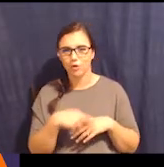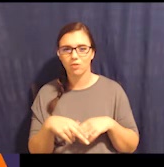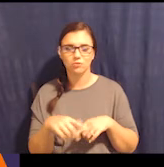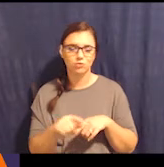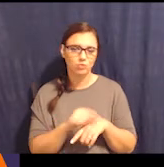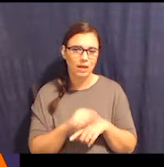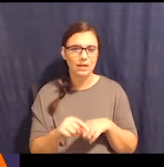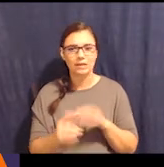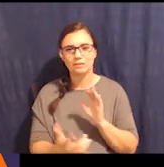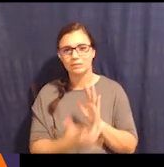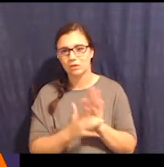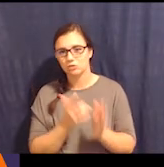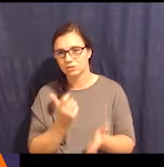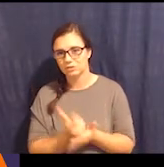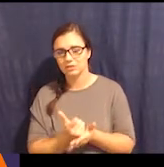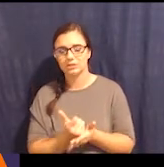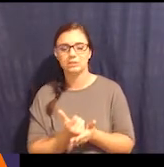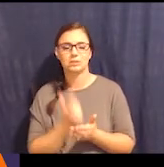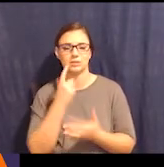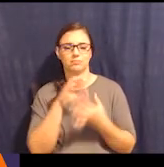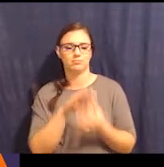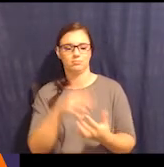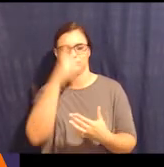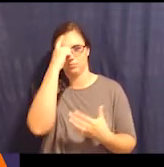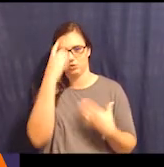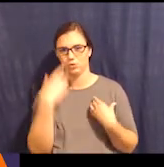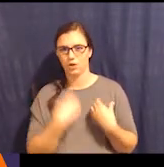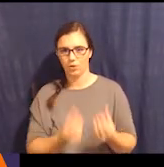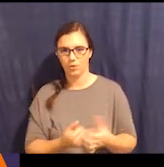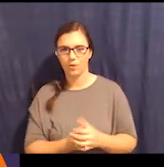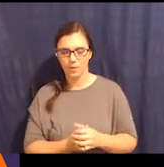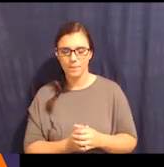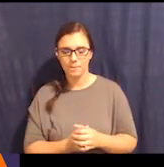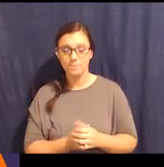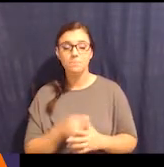health. And you can access their website at